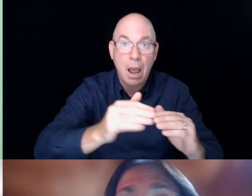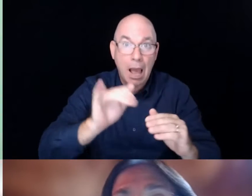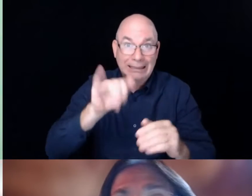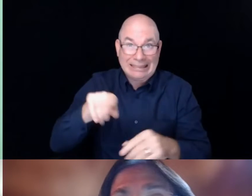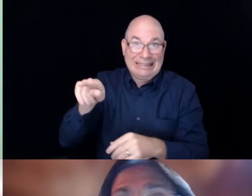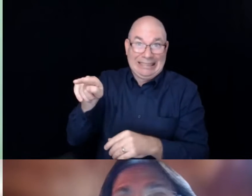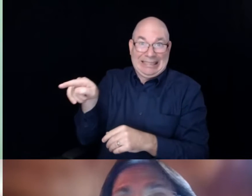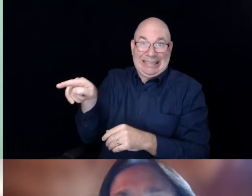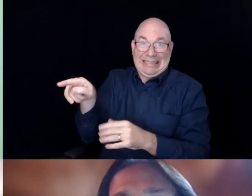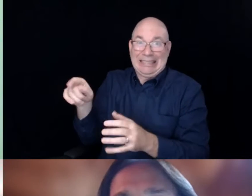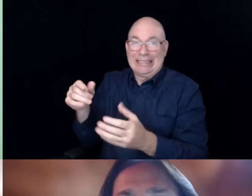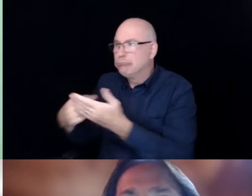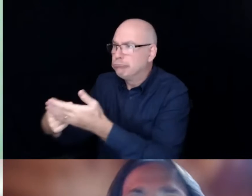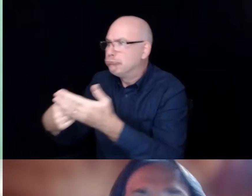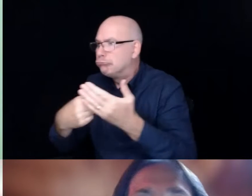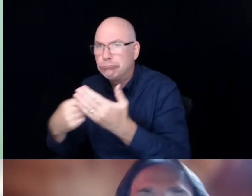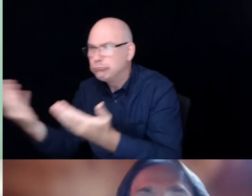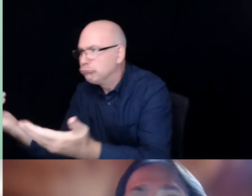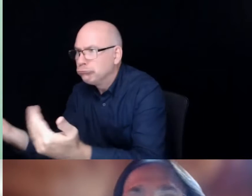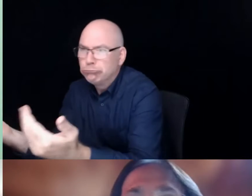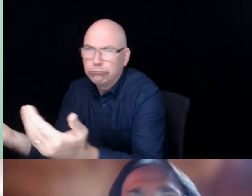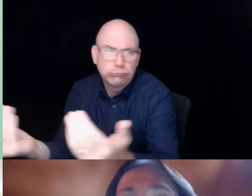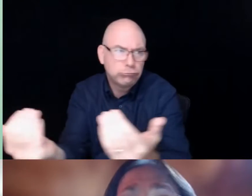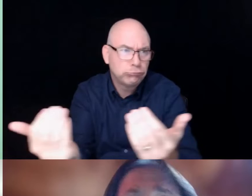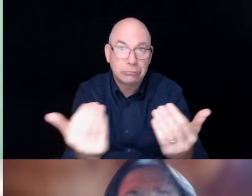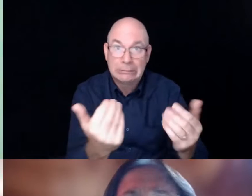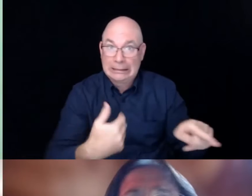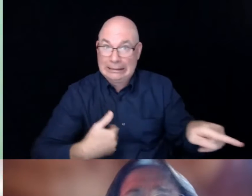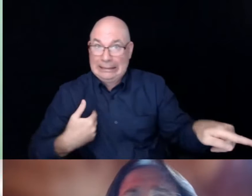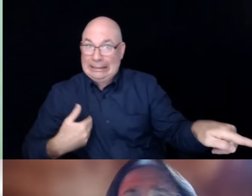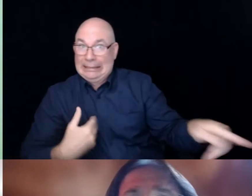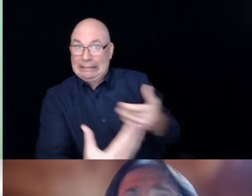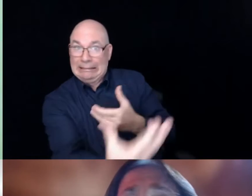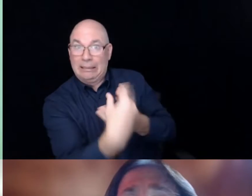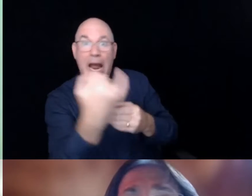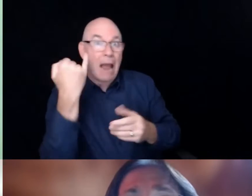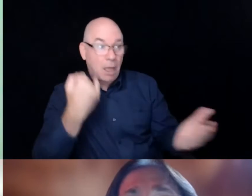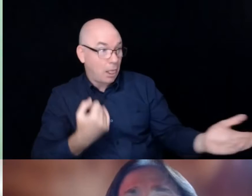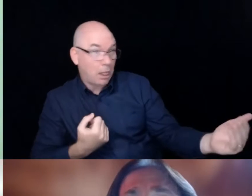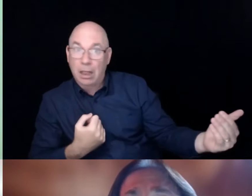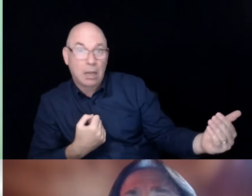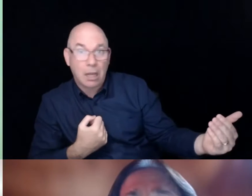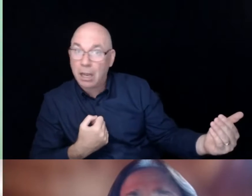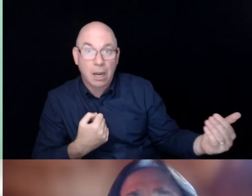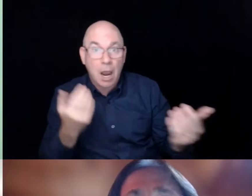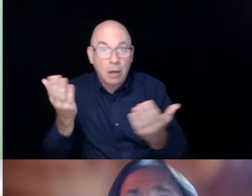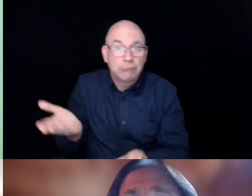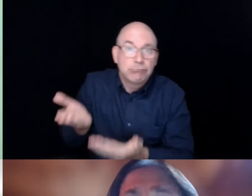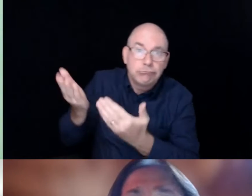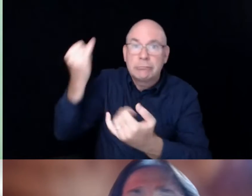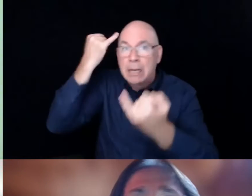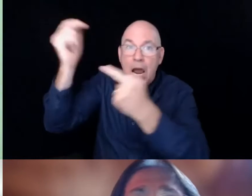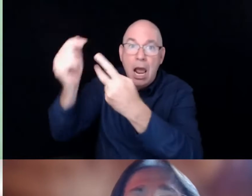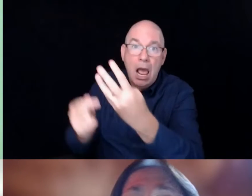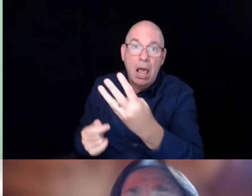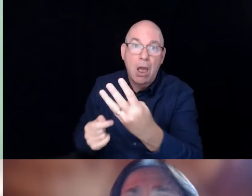listening to those voices, without the partnership that those young people brought, the recommendations would not have been anywhere near as rich. But I